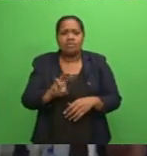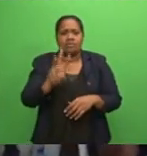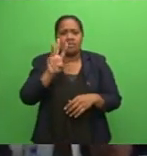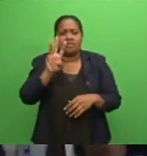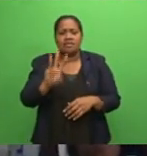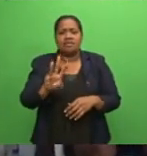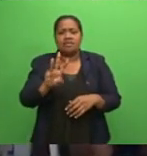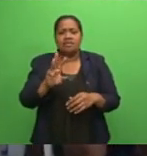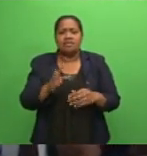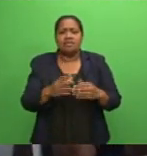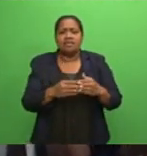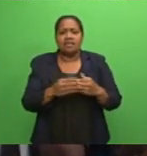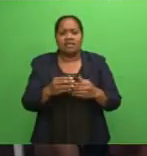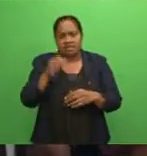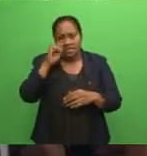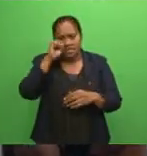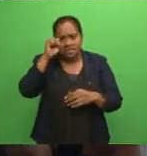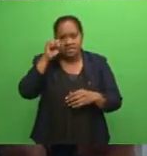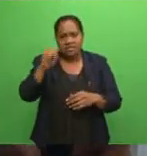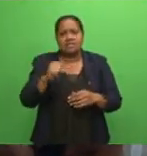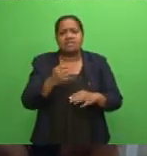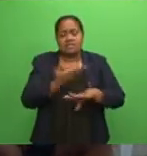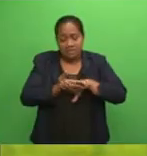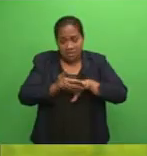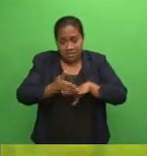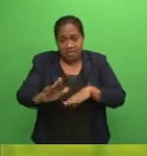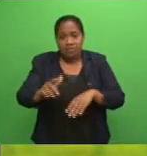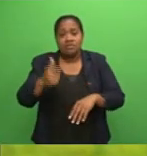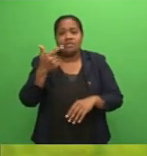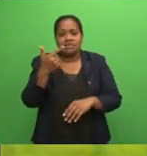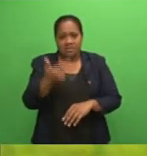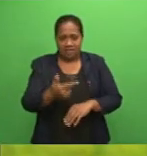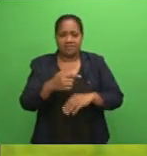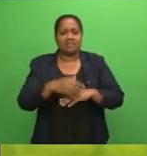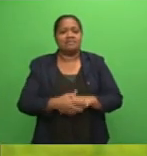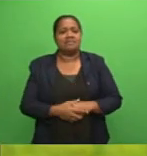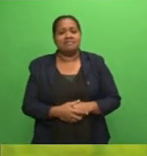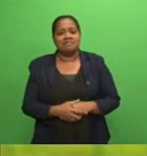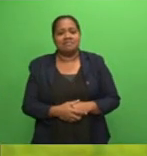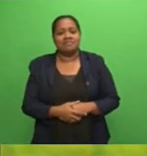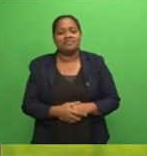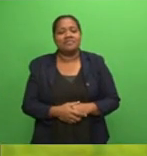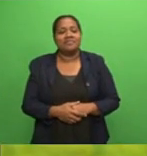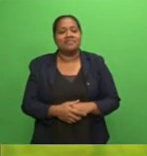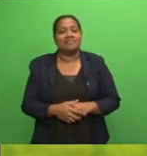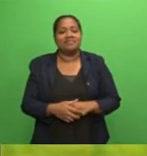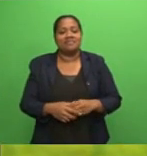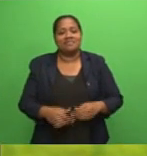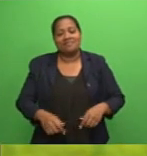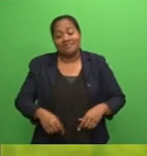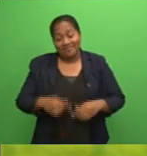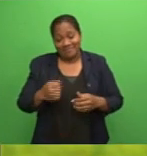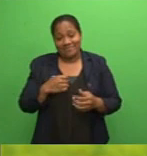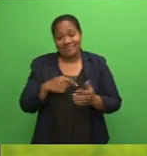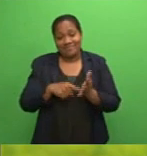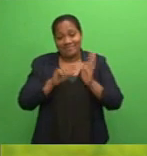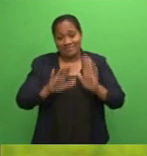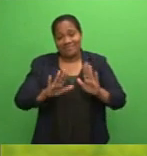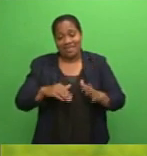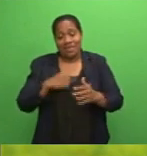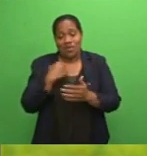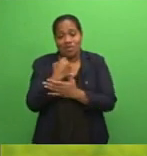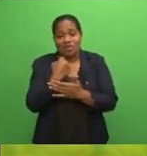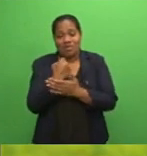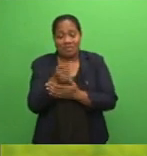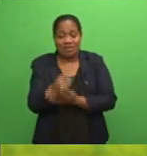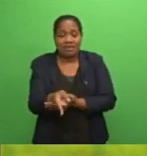apprentices. Akwila Dhama, FBC Sports. The Tailevu rugby side is set to welcome back one of their young stars who